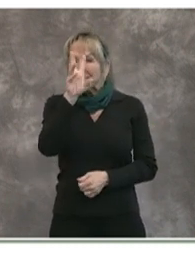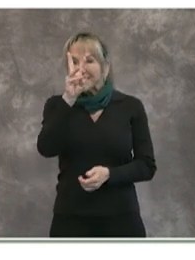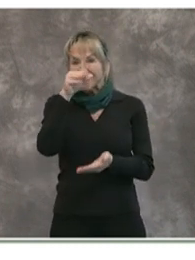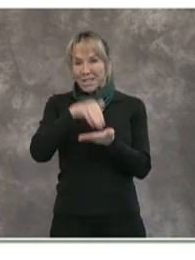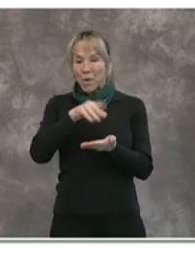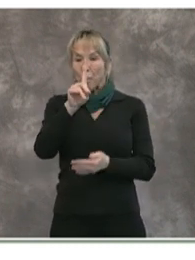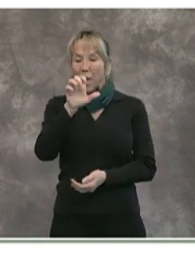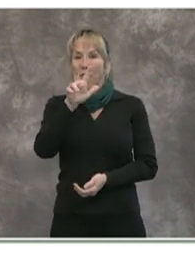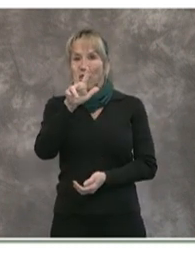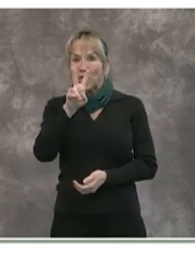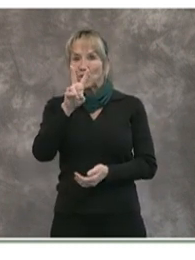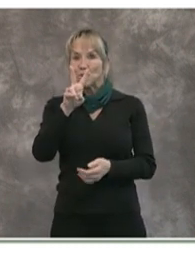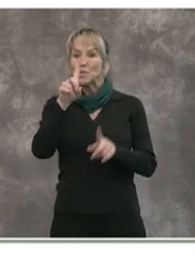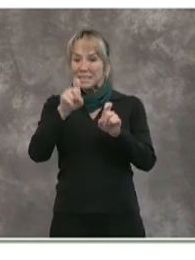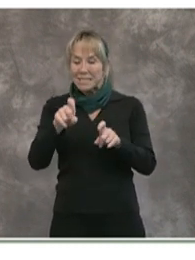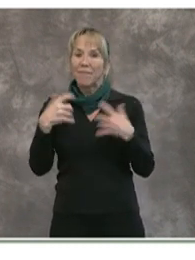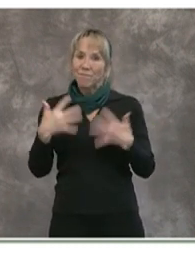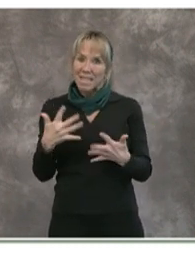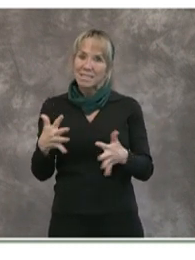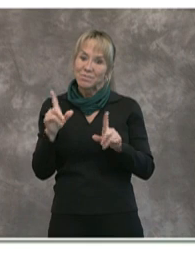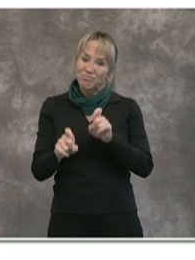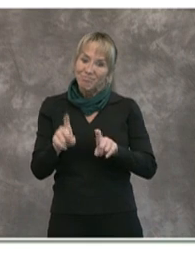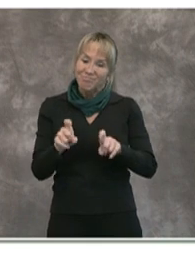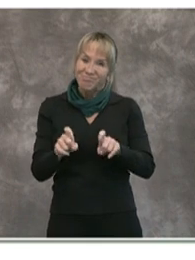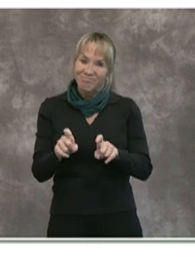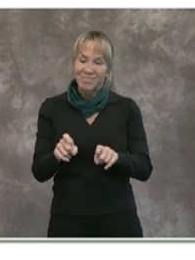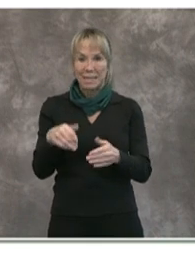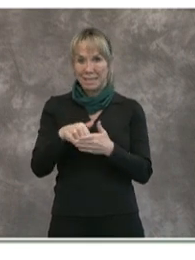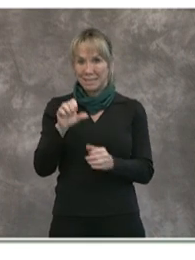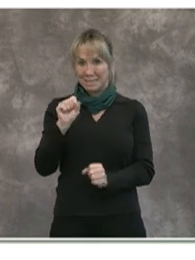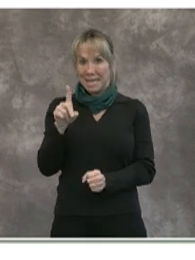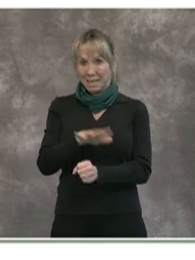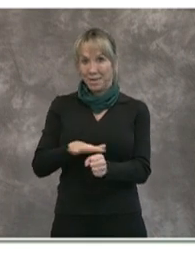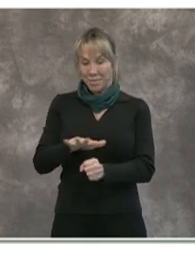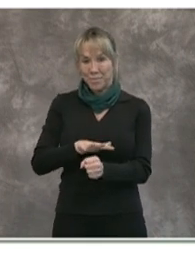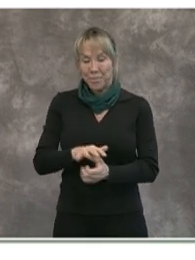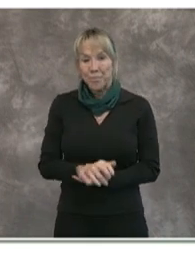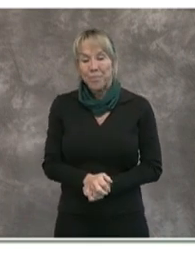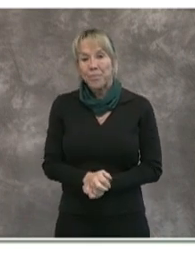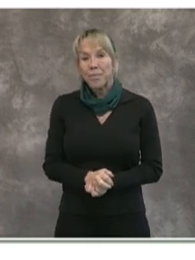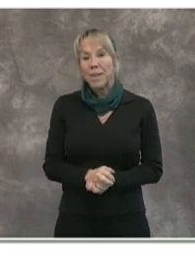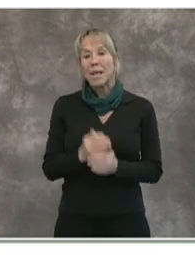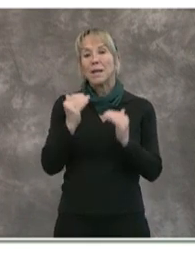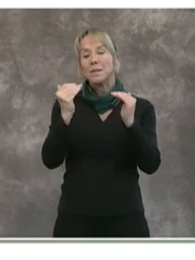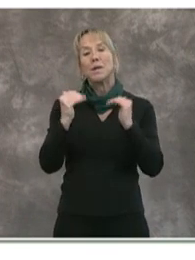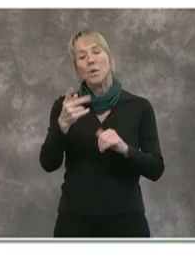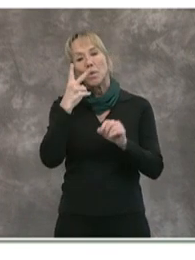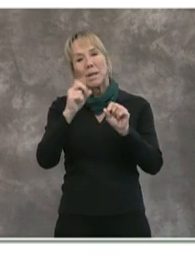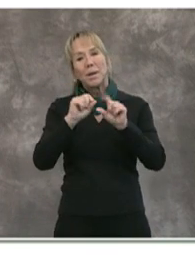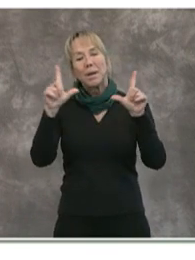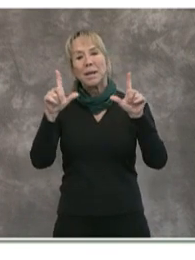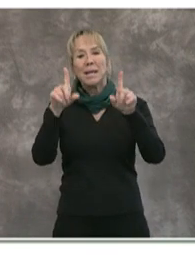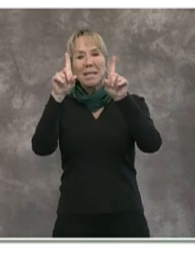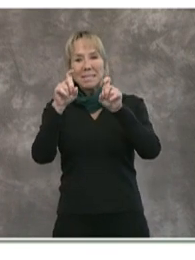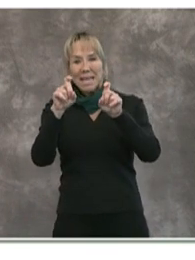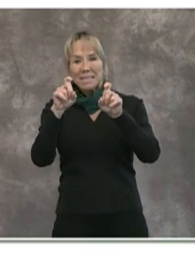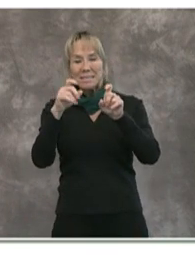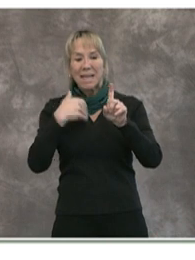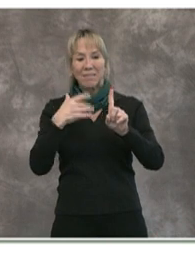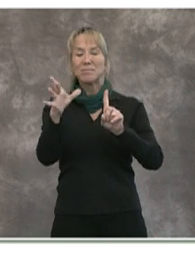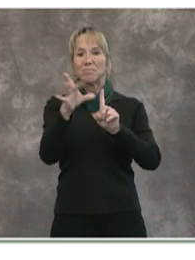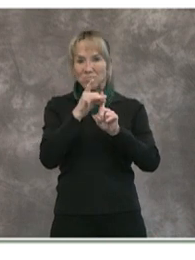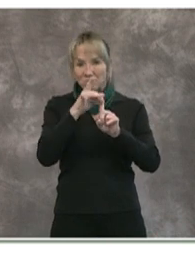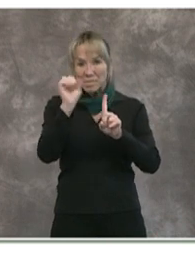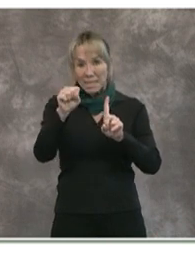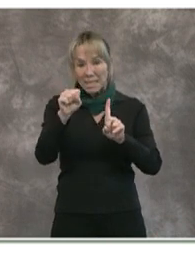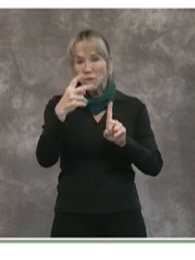26,132 tests that we are aware of cumulative to date in San Diego County. Next, you'll see the spread between test and positive.